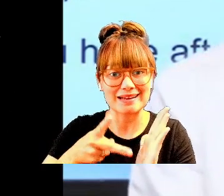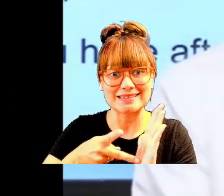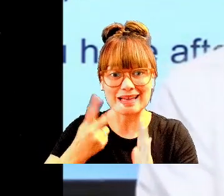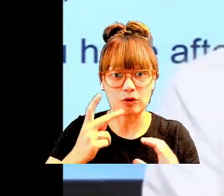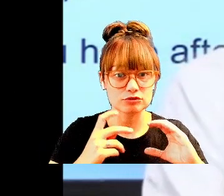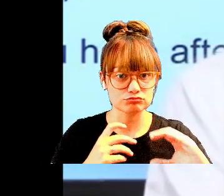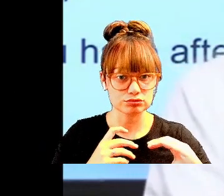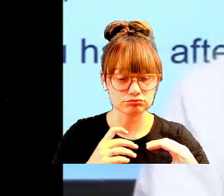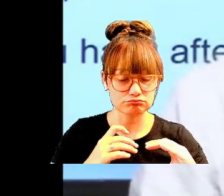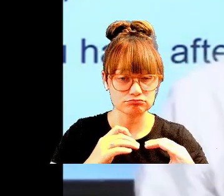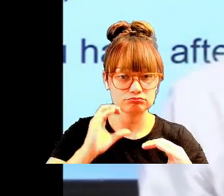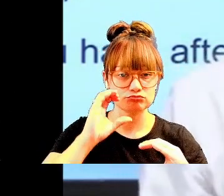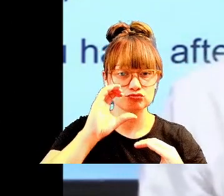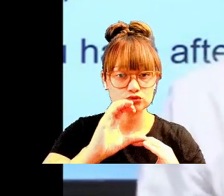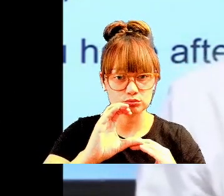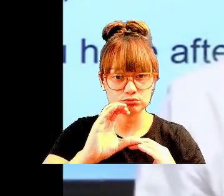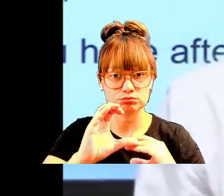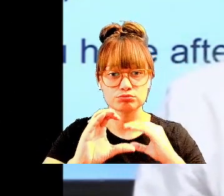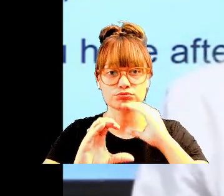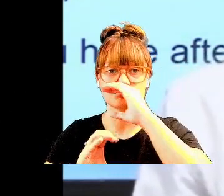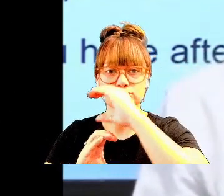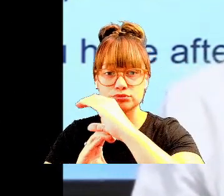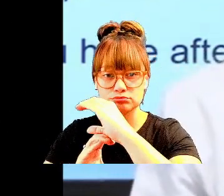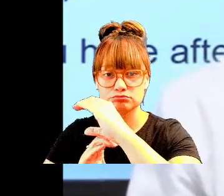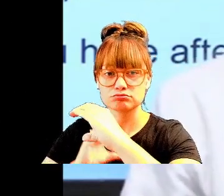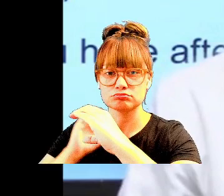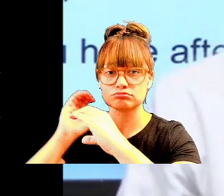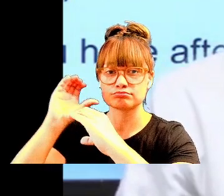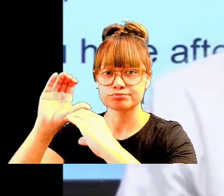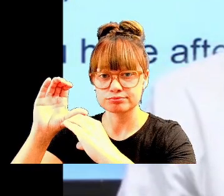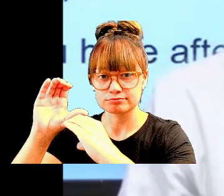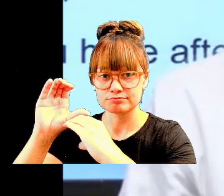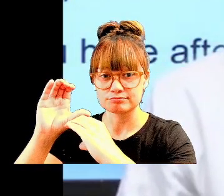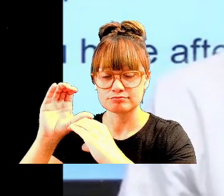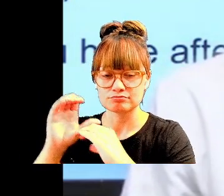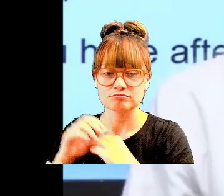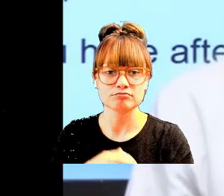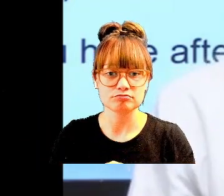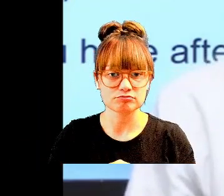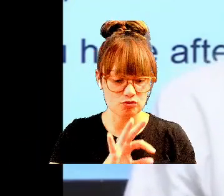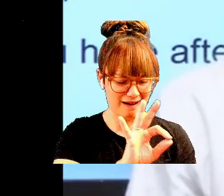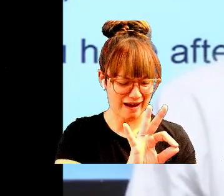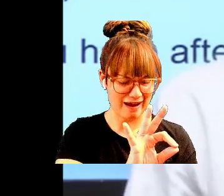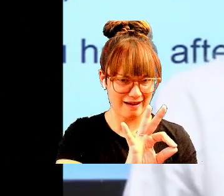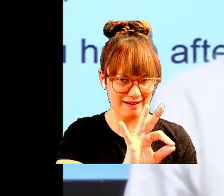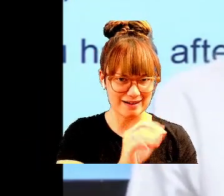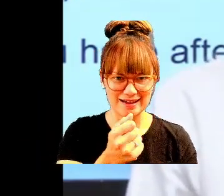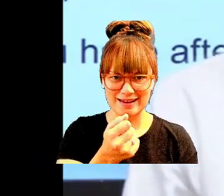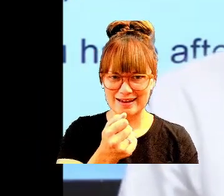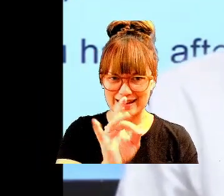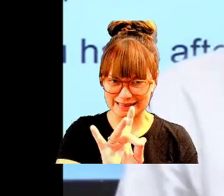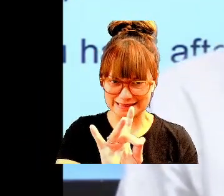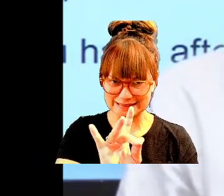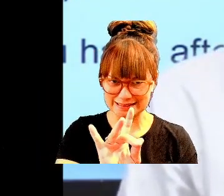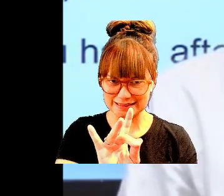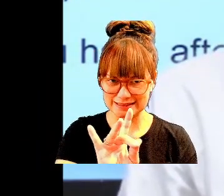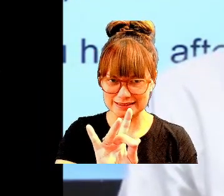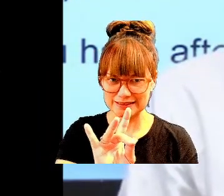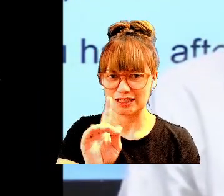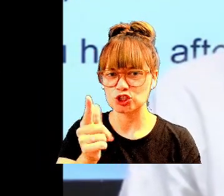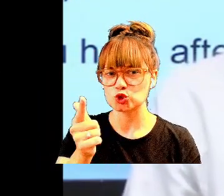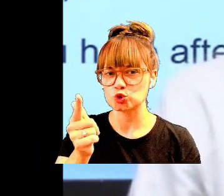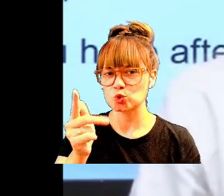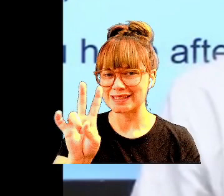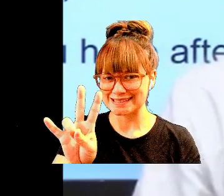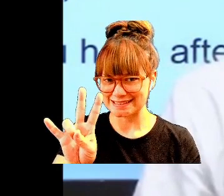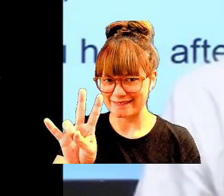for it to double one time, it would take 18 years to double it 2 times, 27 years to double